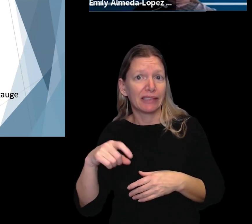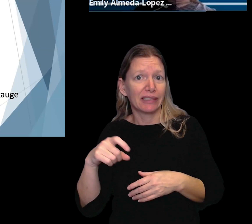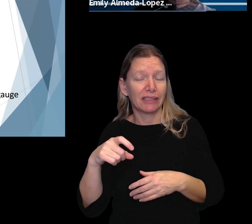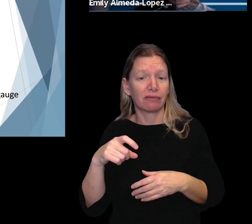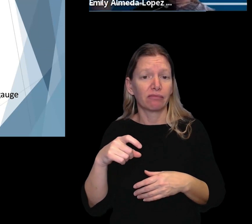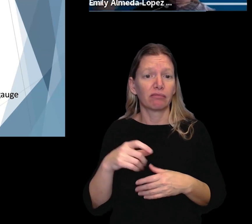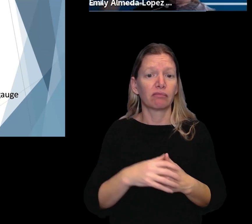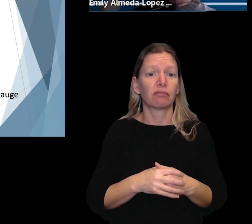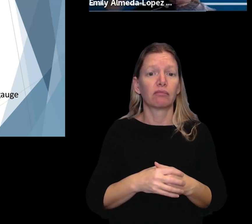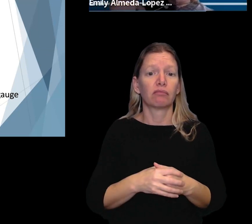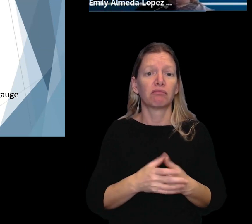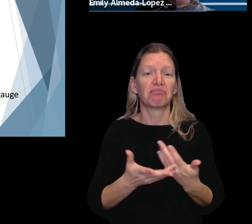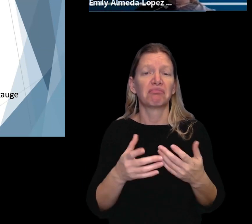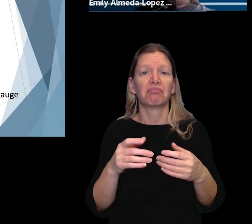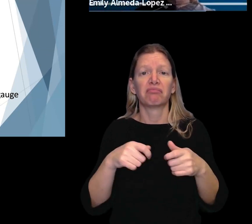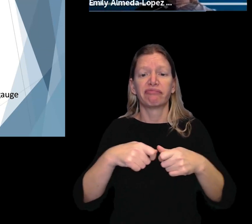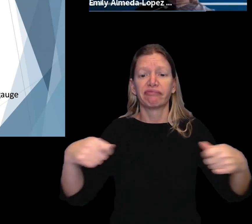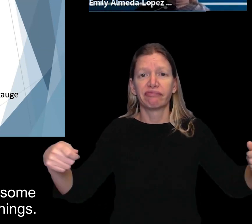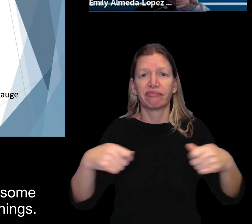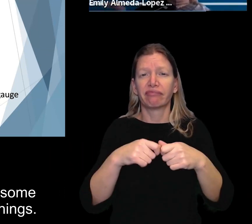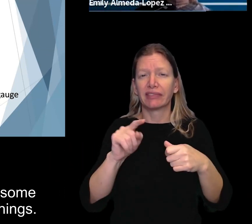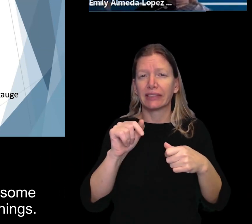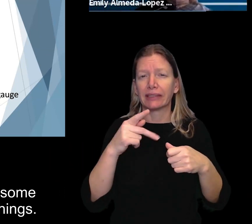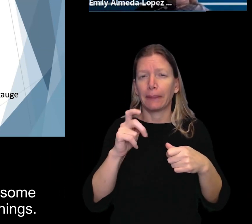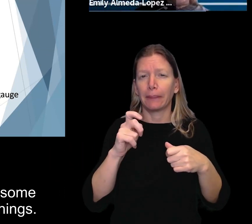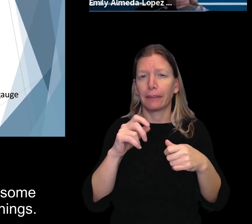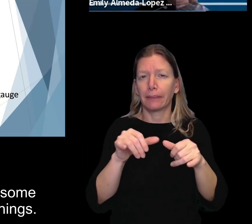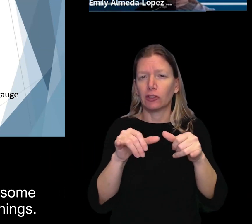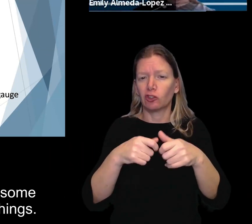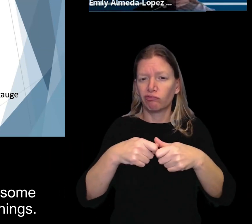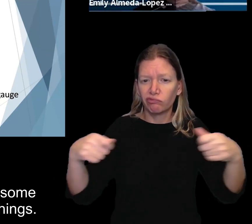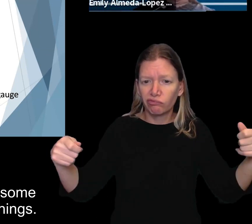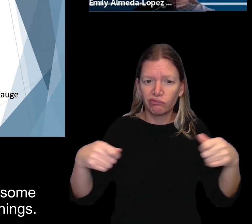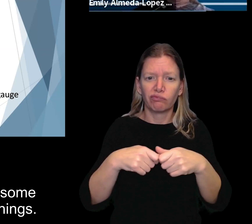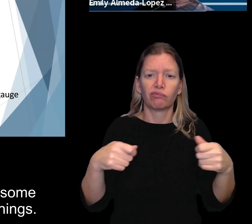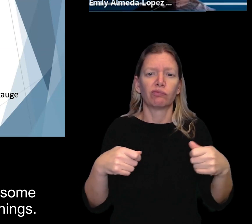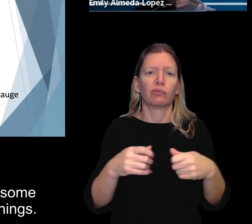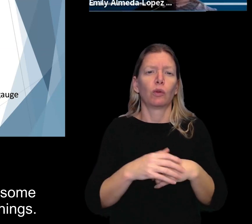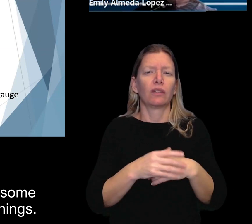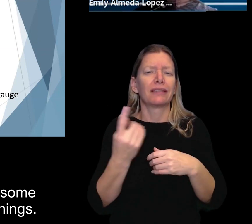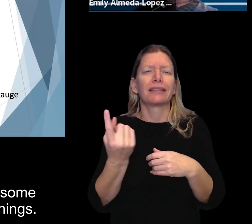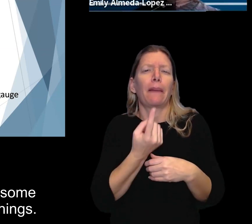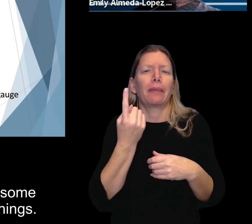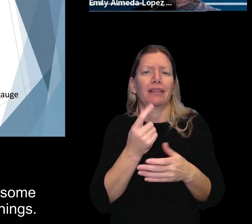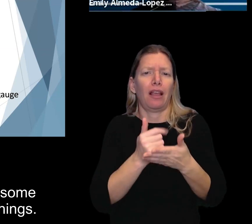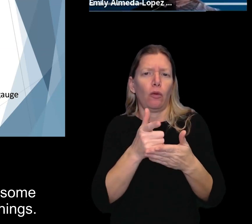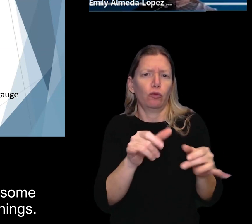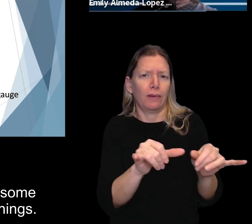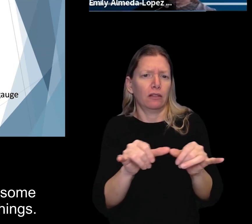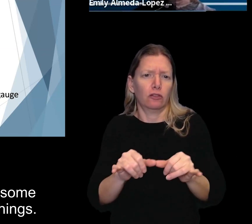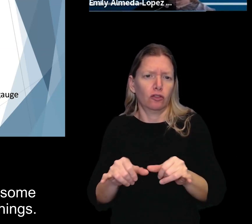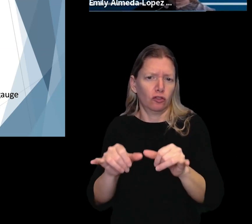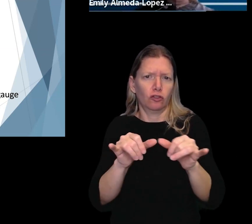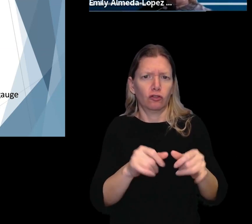you might need. Um, So, a tape measure, or at least some way to consistently